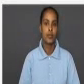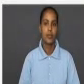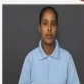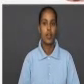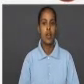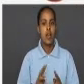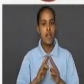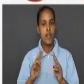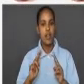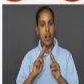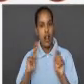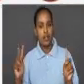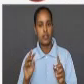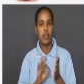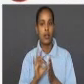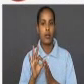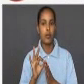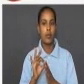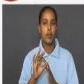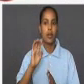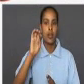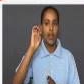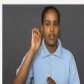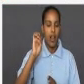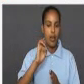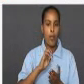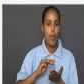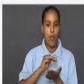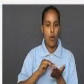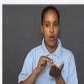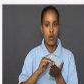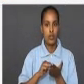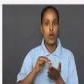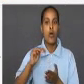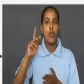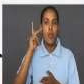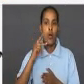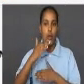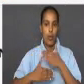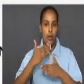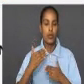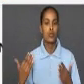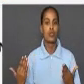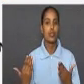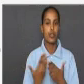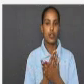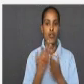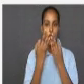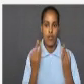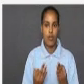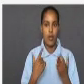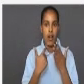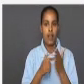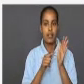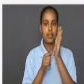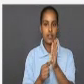A very large number of ethylene molecules are polymerized into a new form like